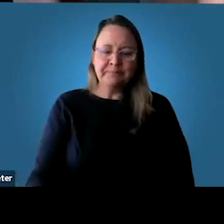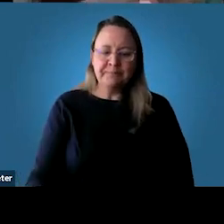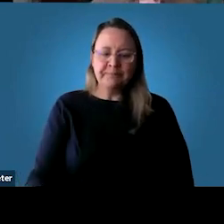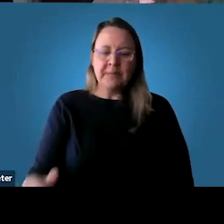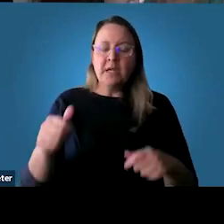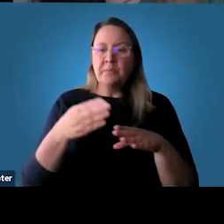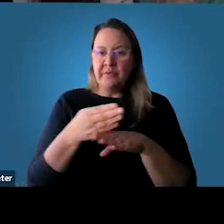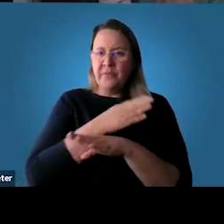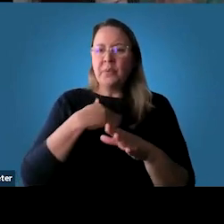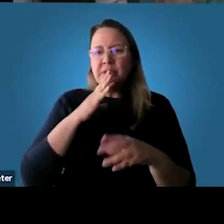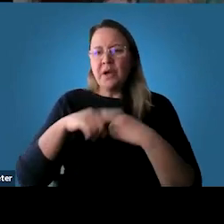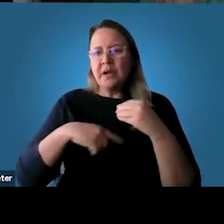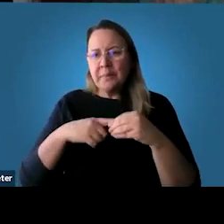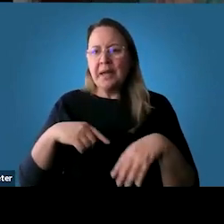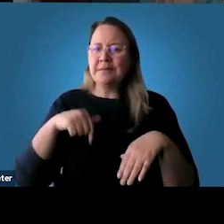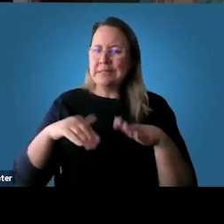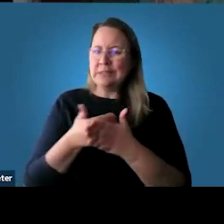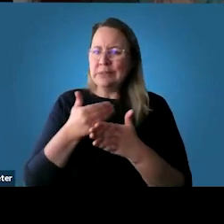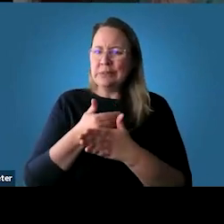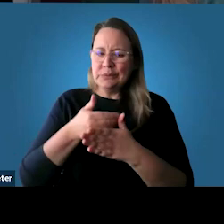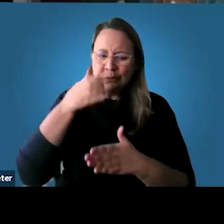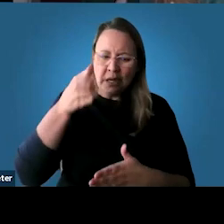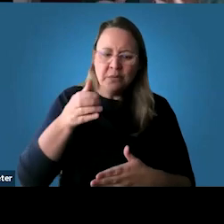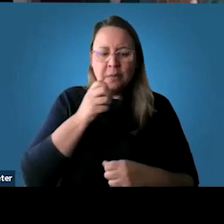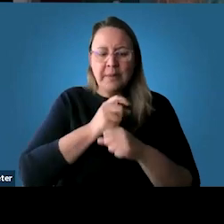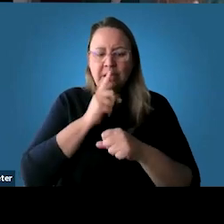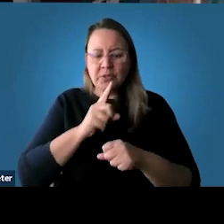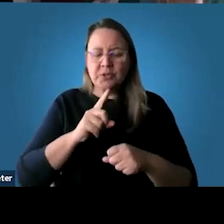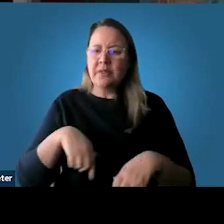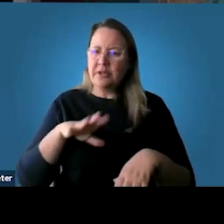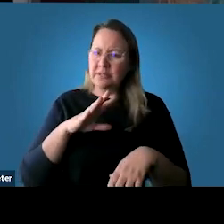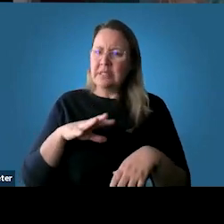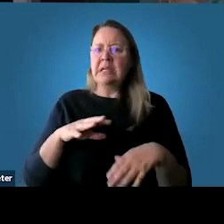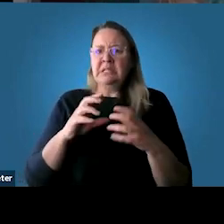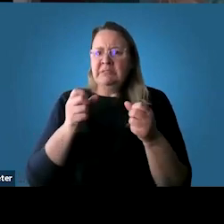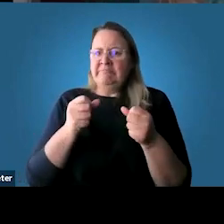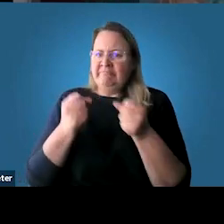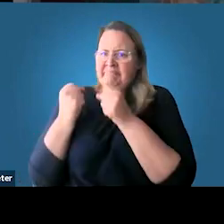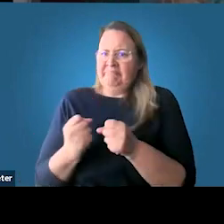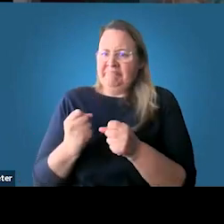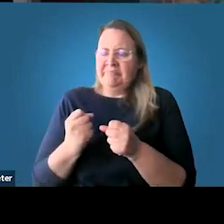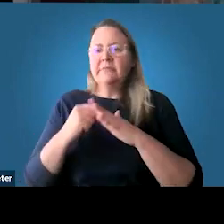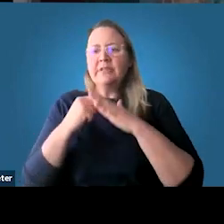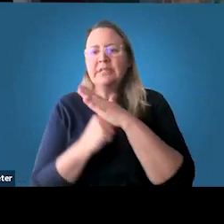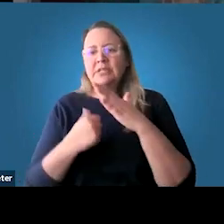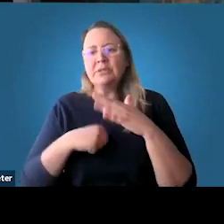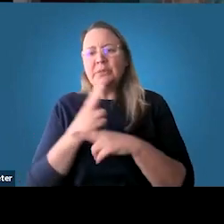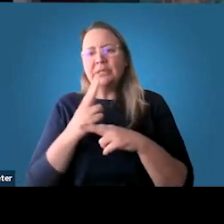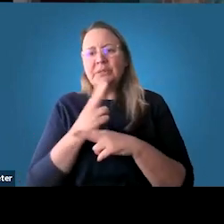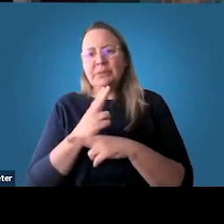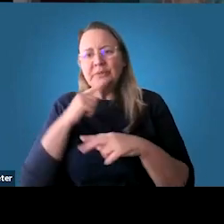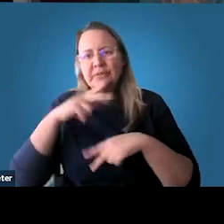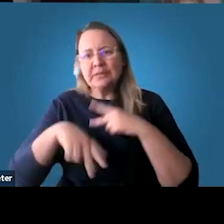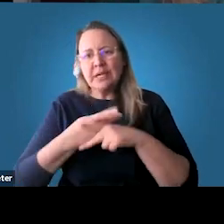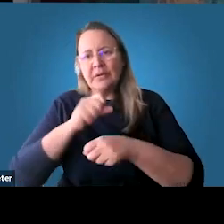so before we get into talking about those new concepts, we'll make sure there's a really solid strategic foundation that we can use to anchor this